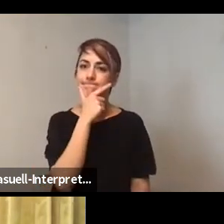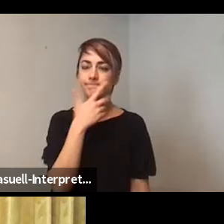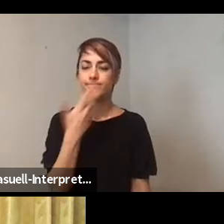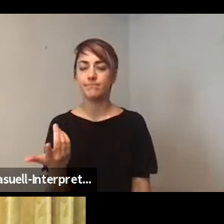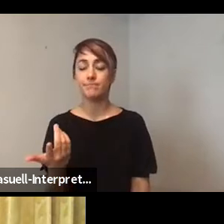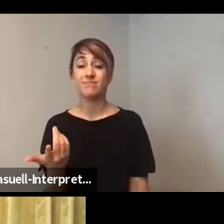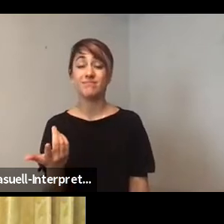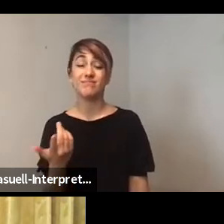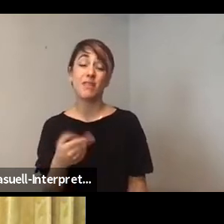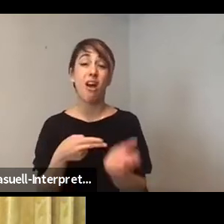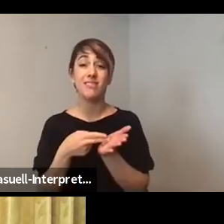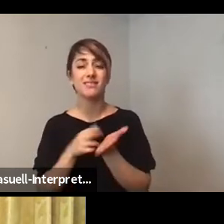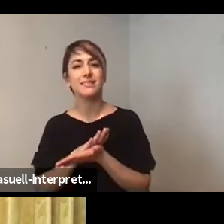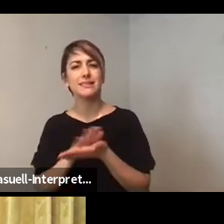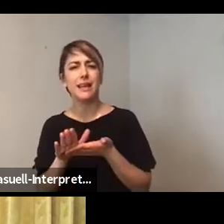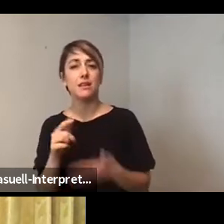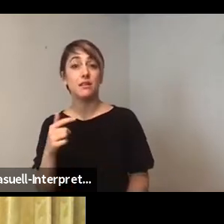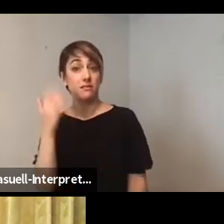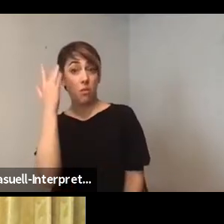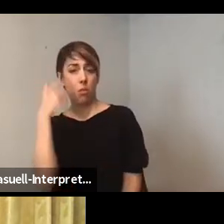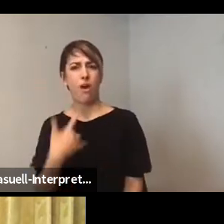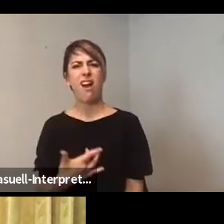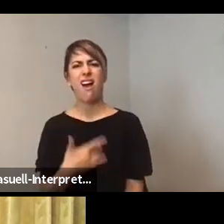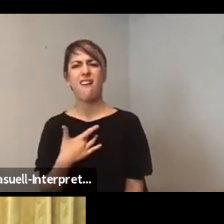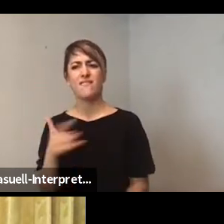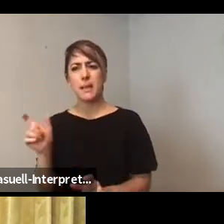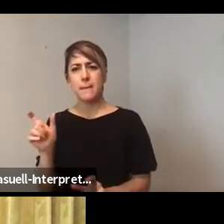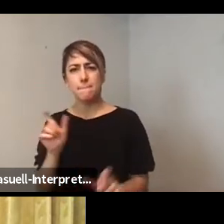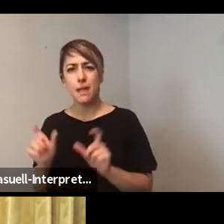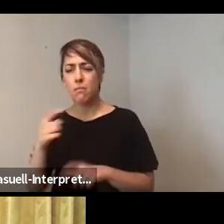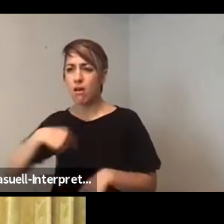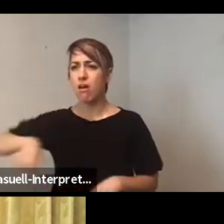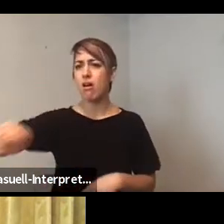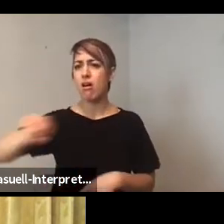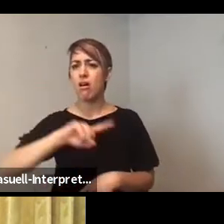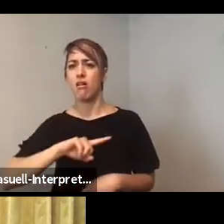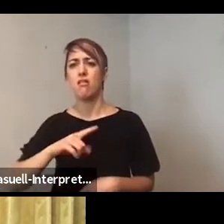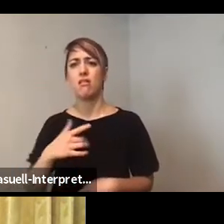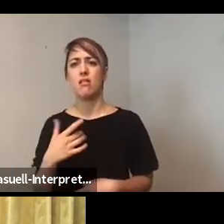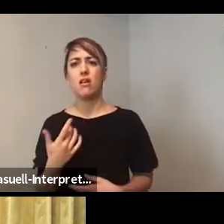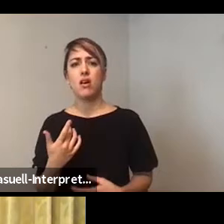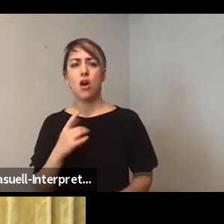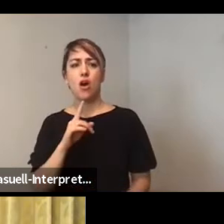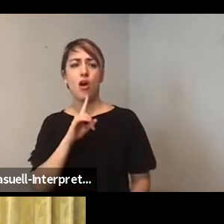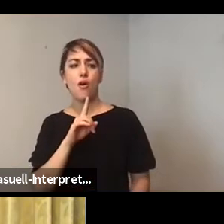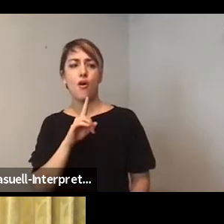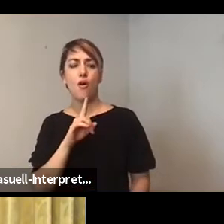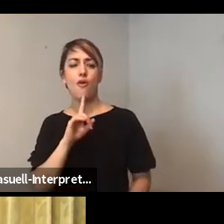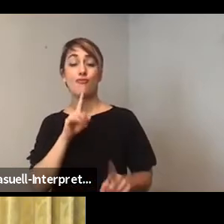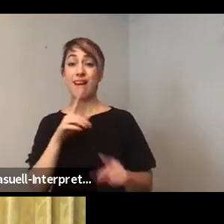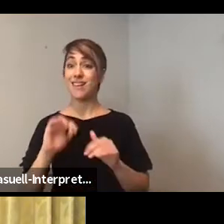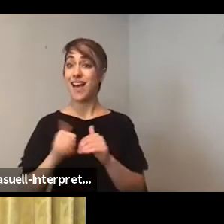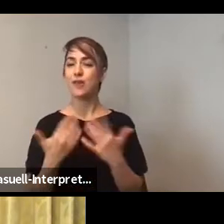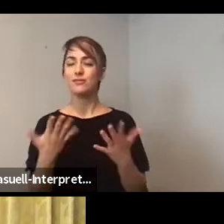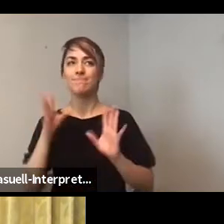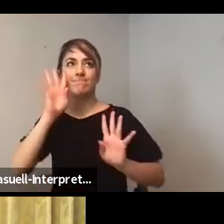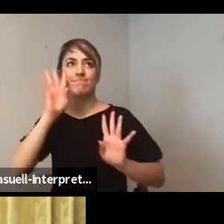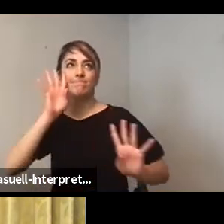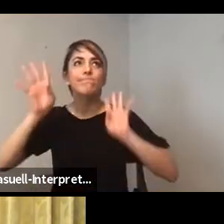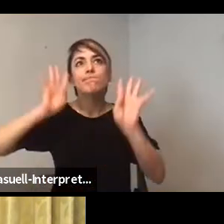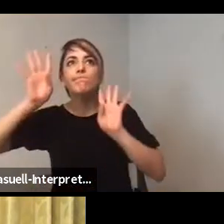of people are reacting in a very creative way, which is nice. And of